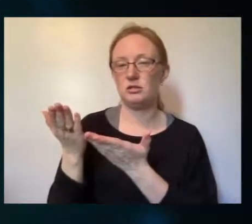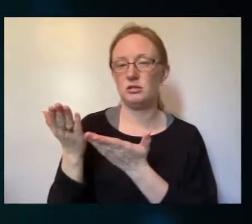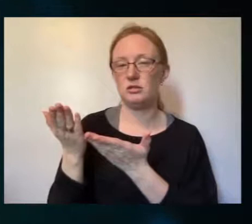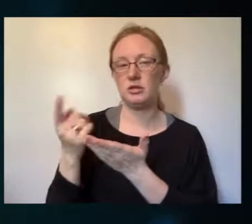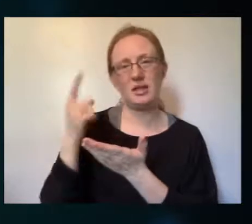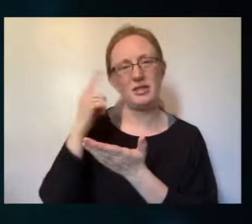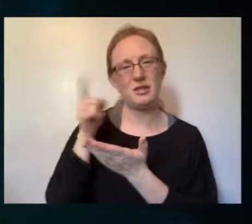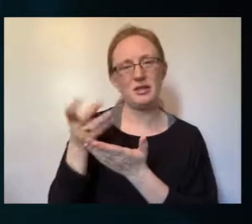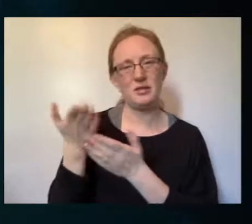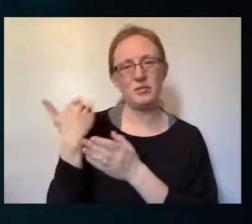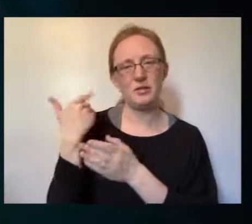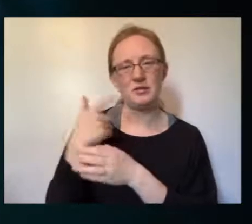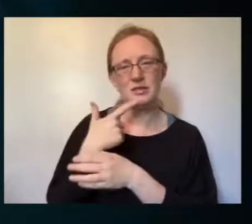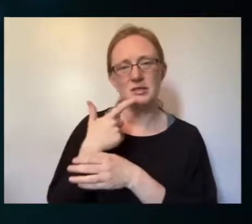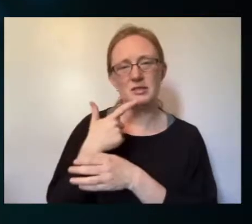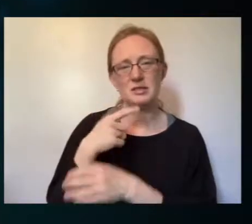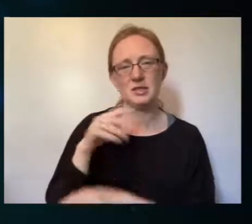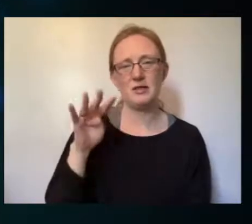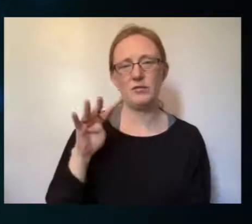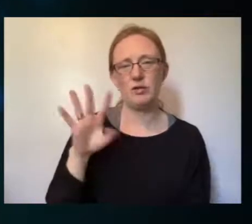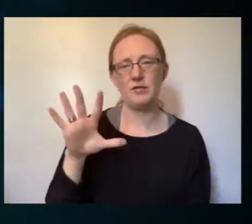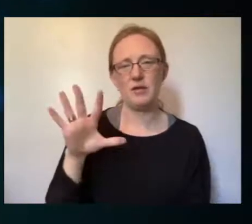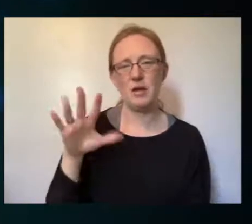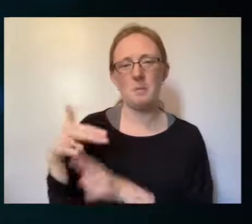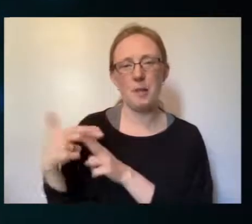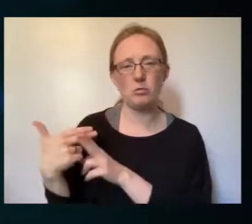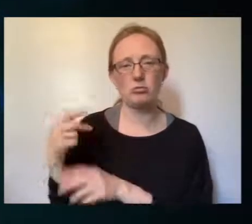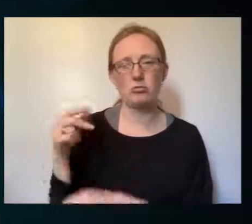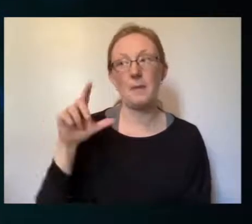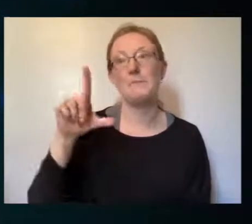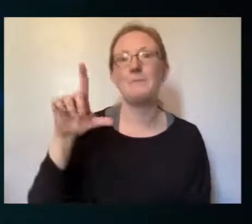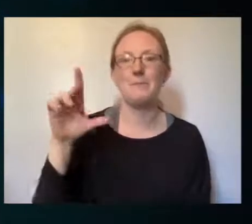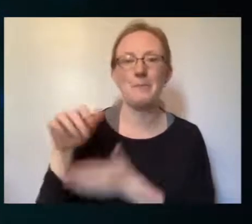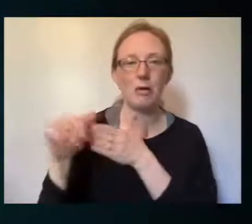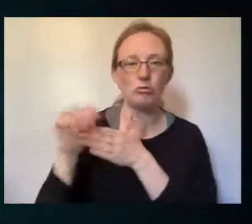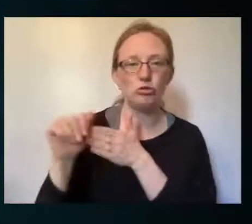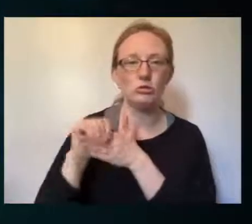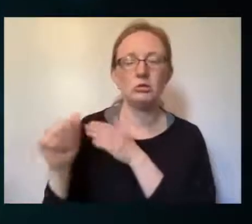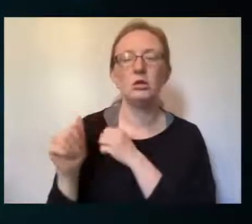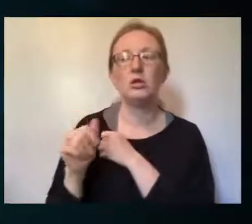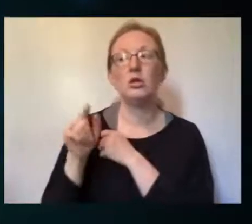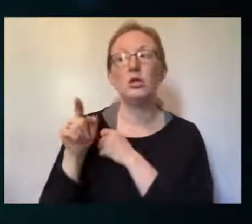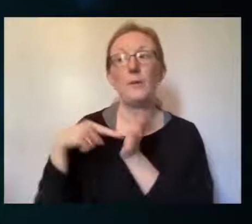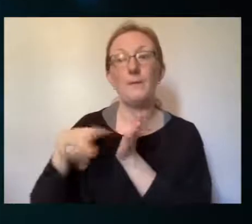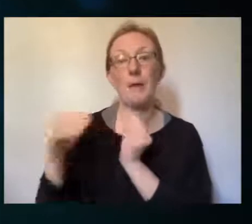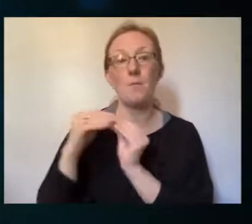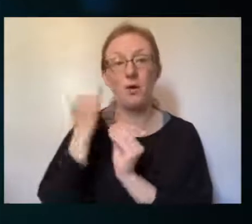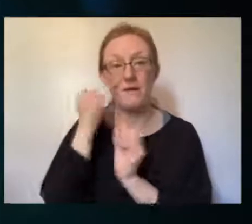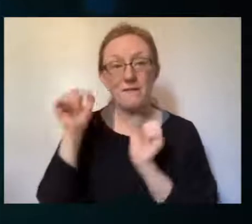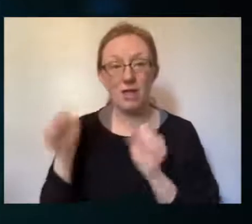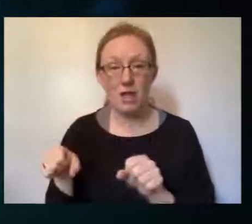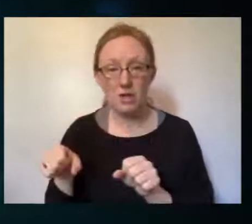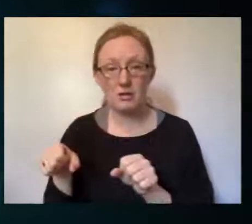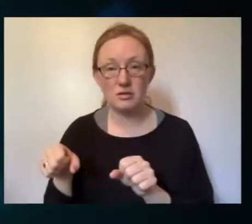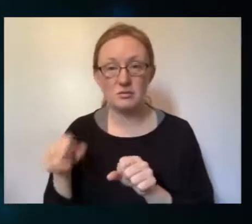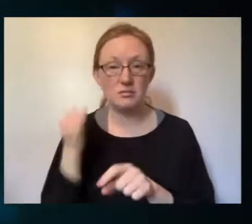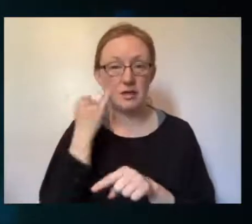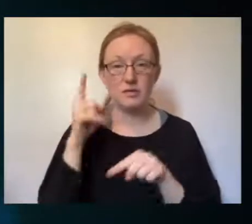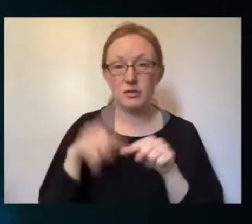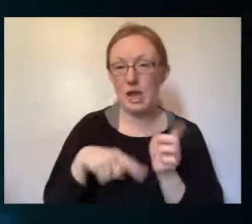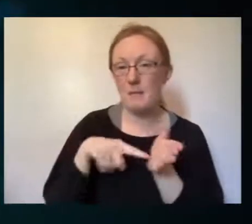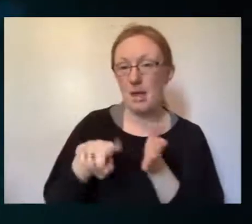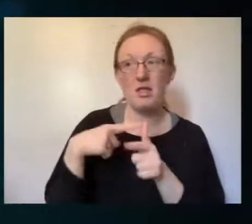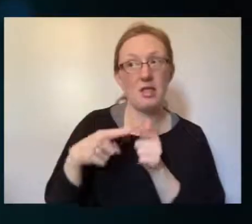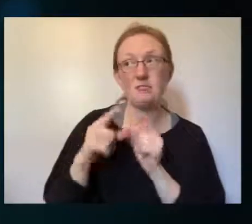the last time was £45, and then you pay more if you can, and if you can't pay, then you don't